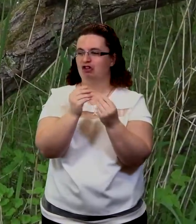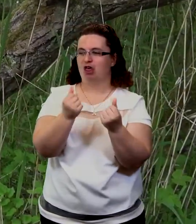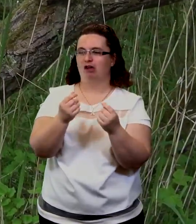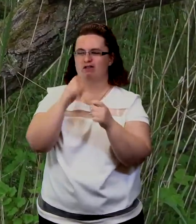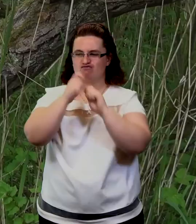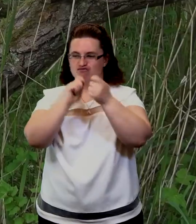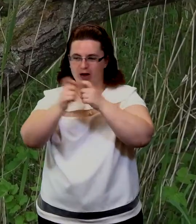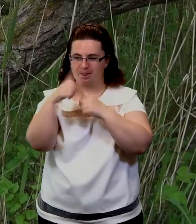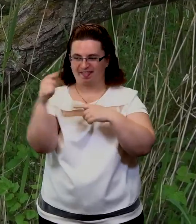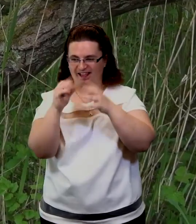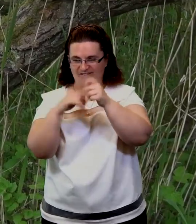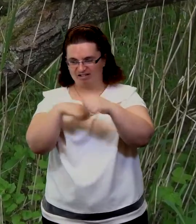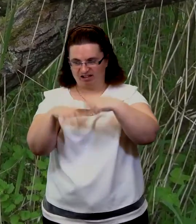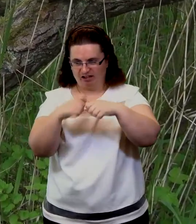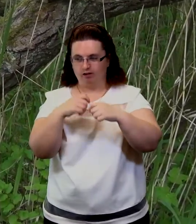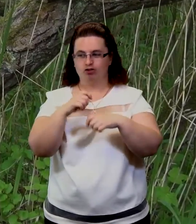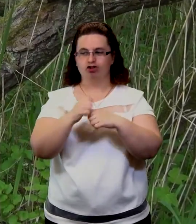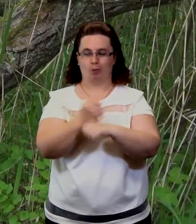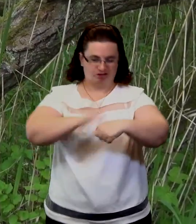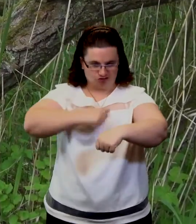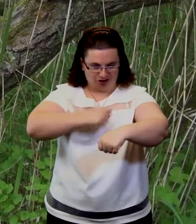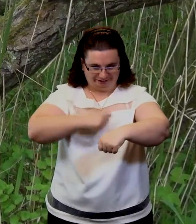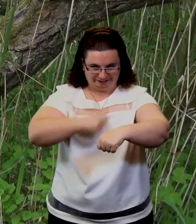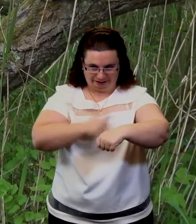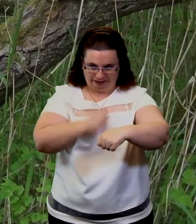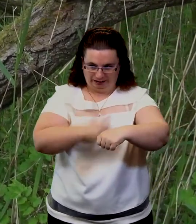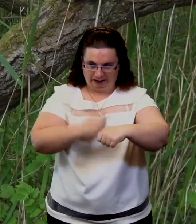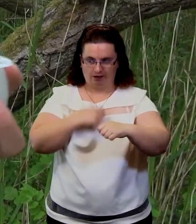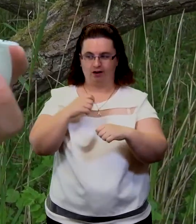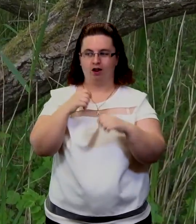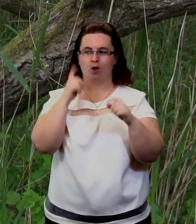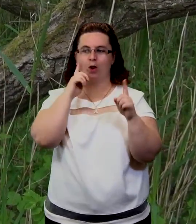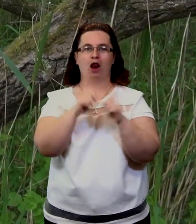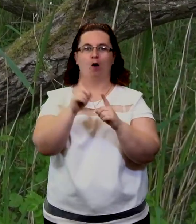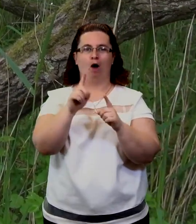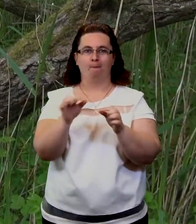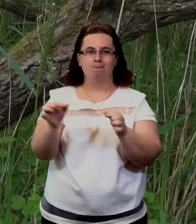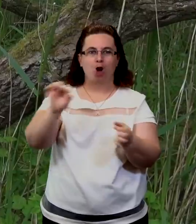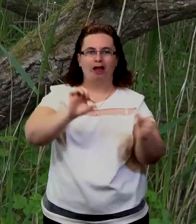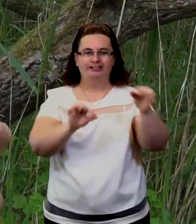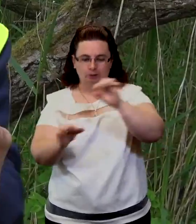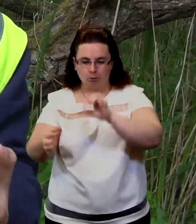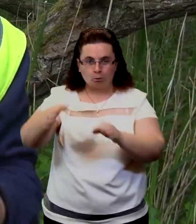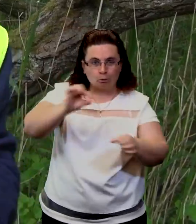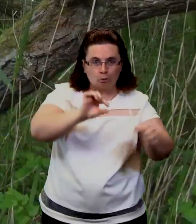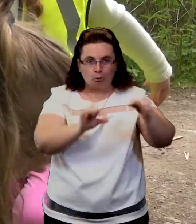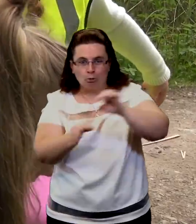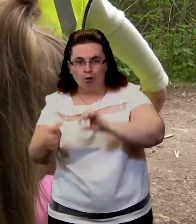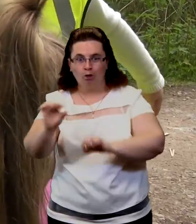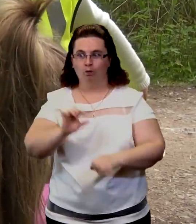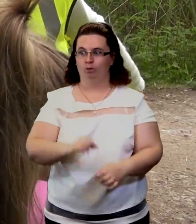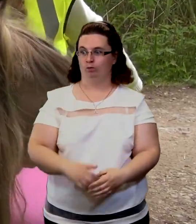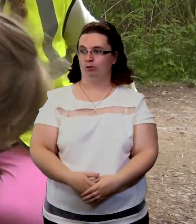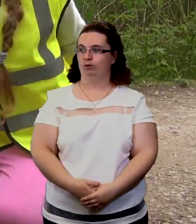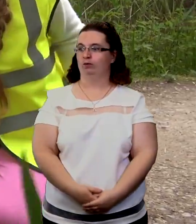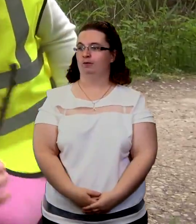like a proper like dirty mix, like something like snails would eat.